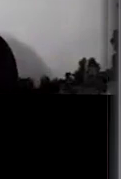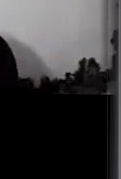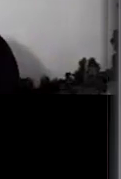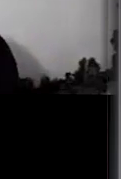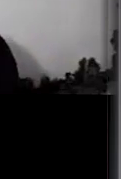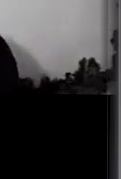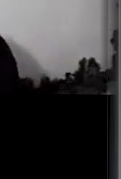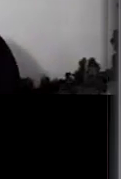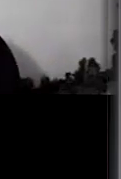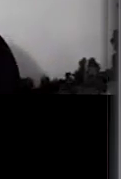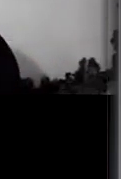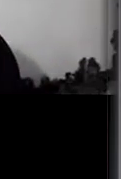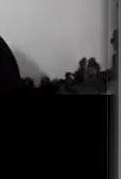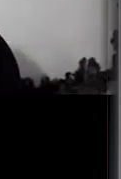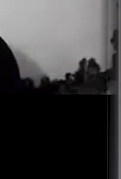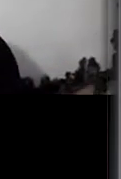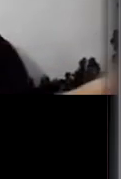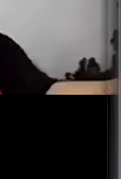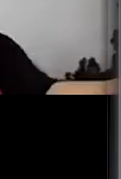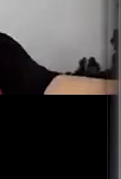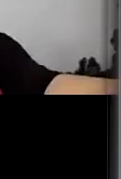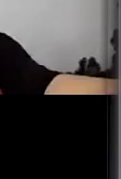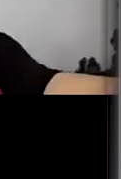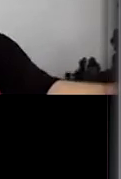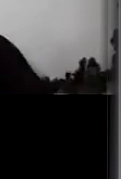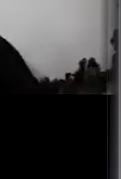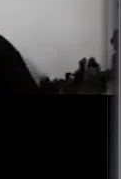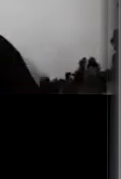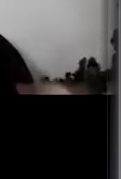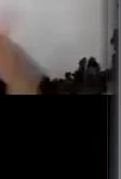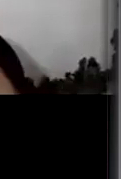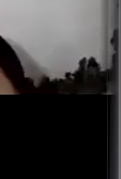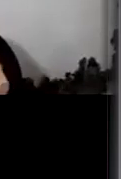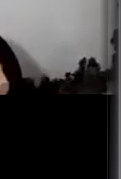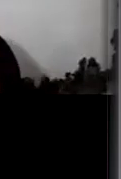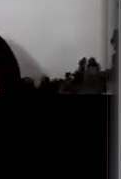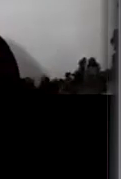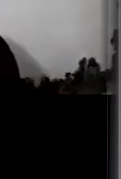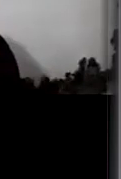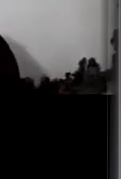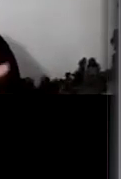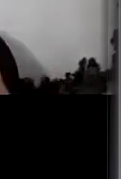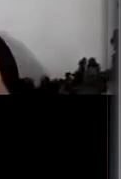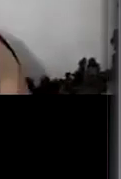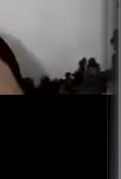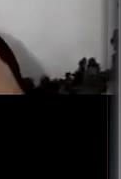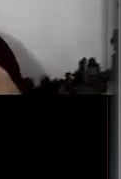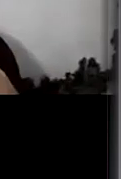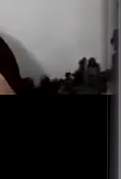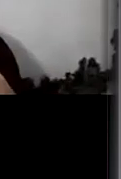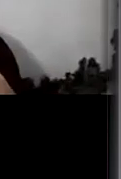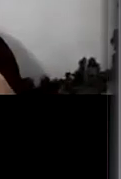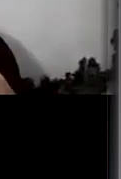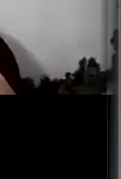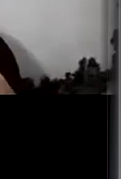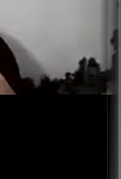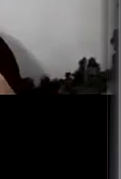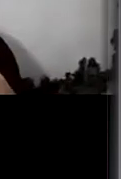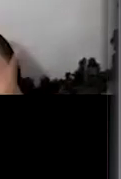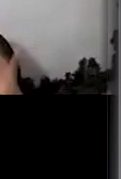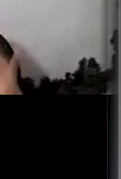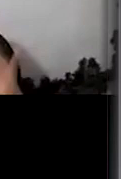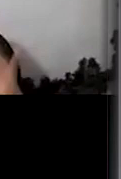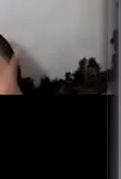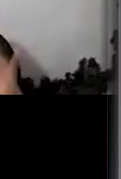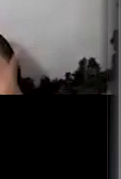also add or install, ano ba yung ginagamit ko? Yung, teka, i-check ko. Icons